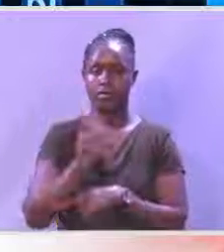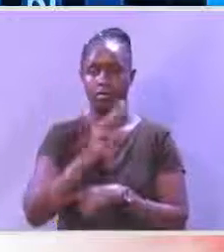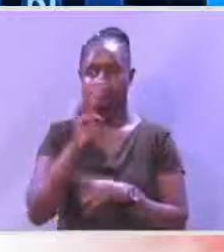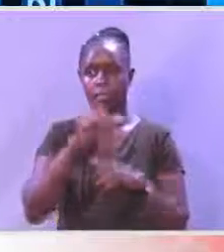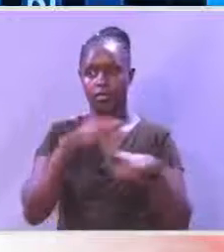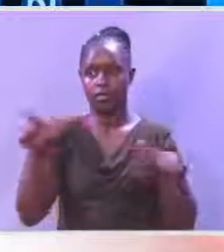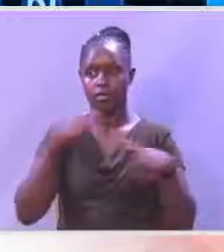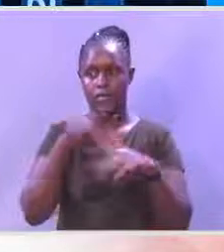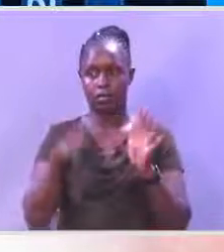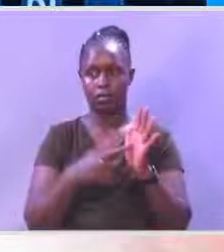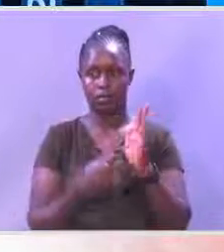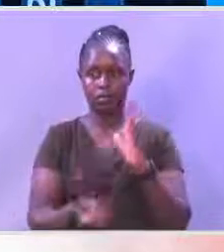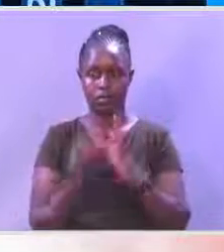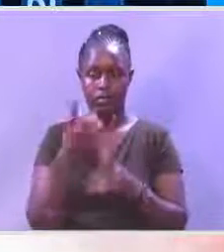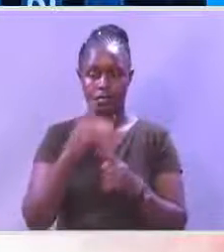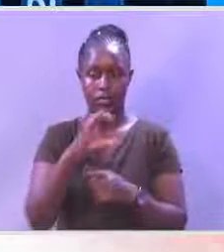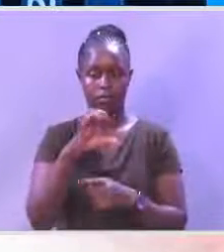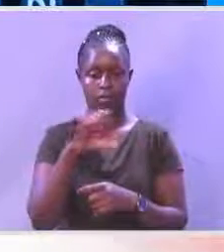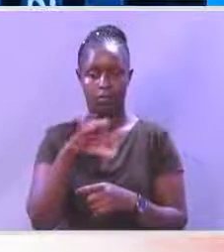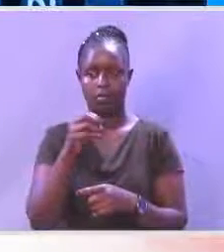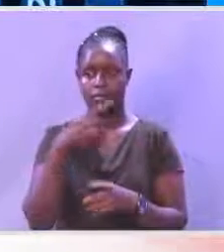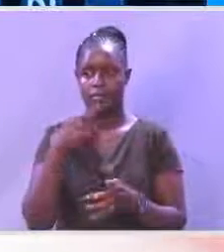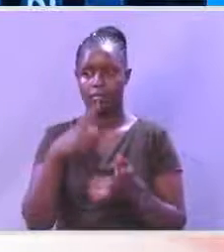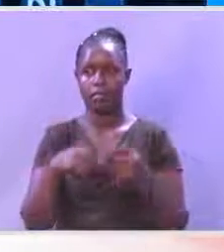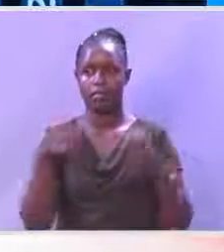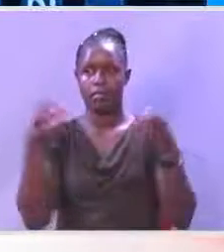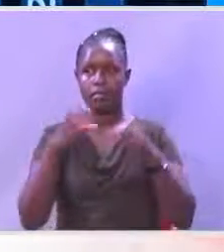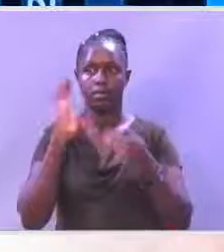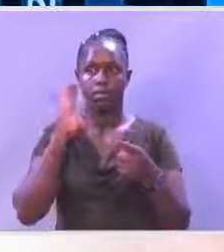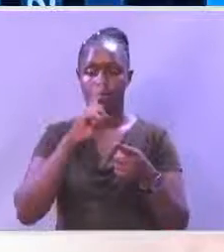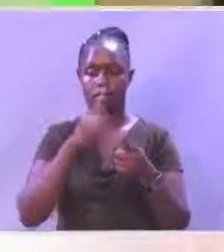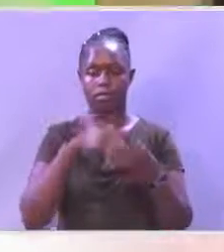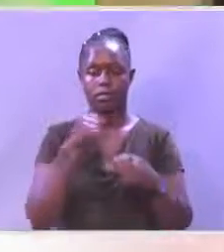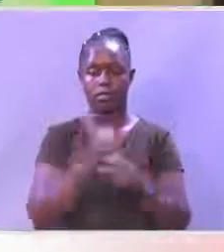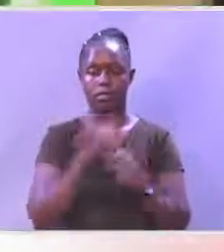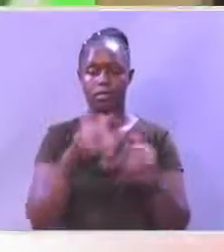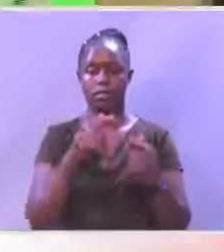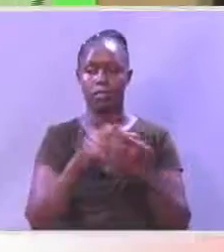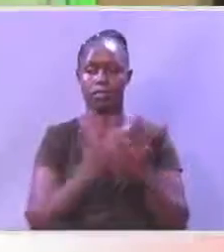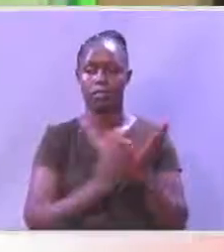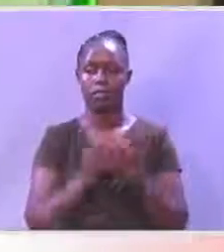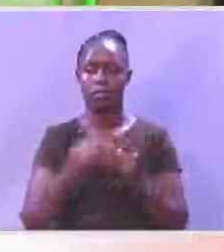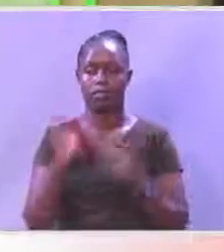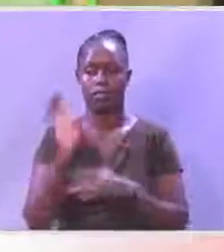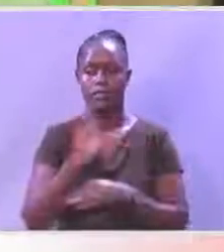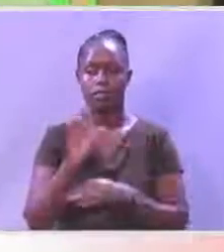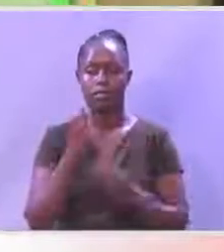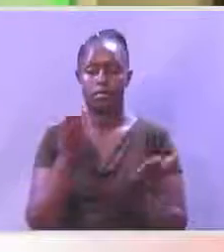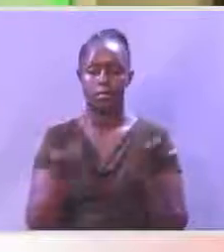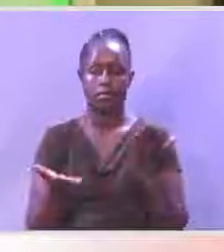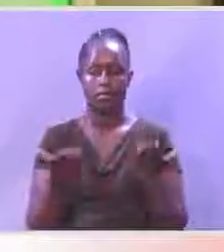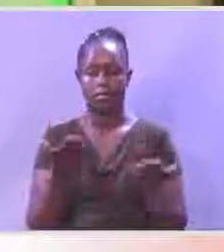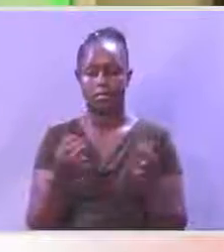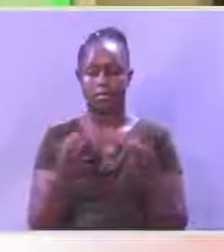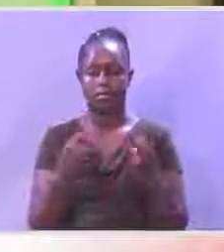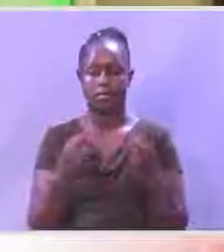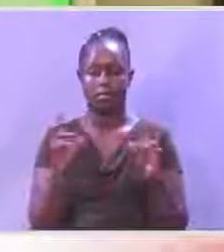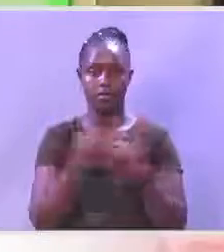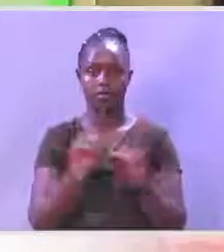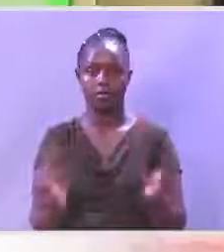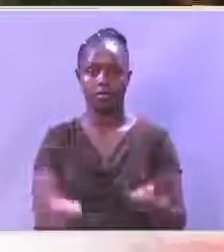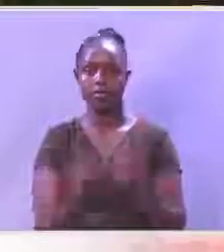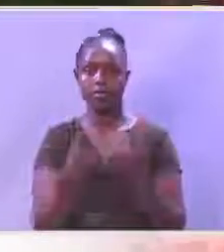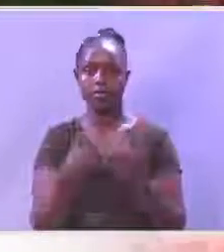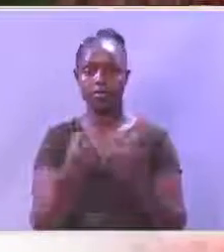During the launch, the CEO, Samia Group, said that the company will be running to offer services to citizens in a free and fair way. While speaking at the event,